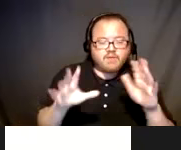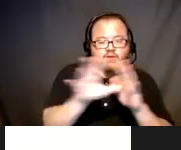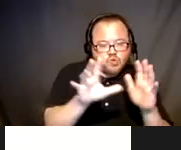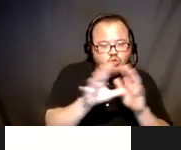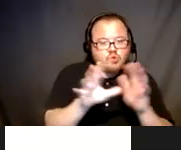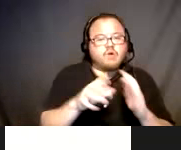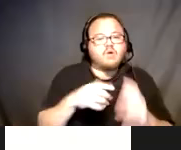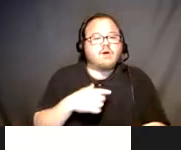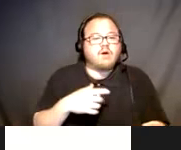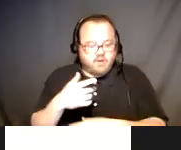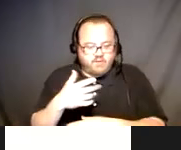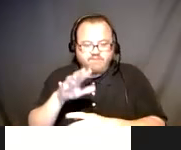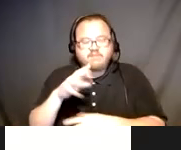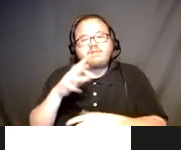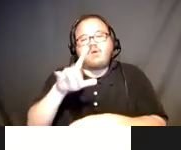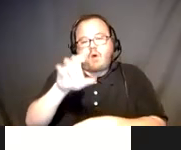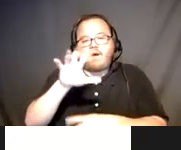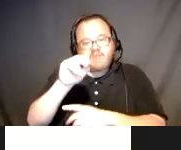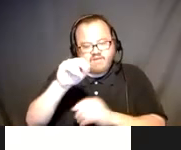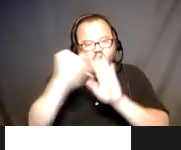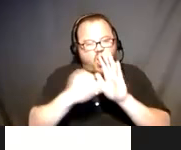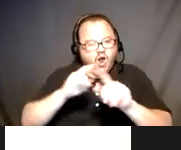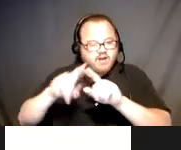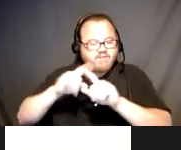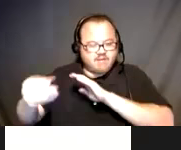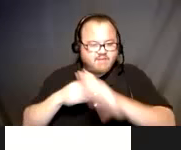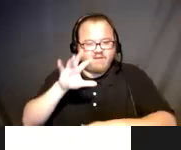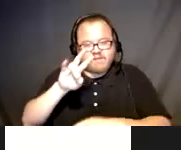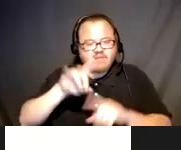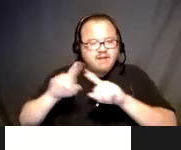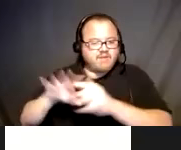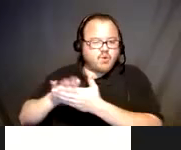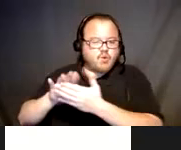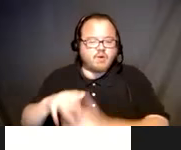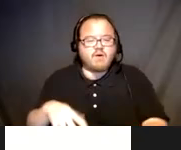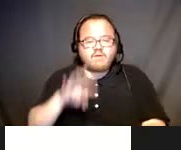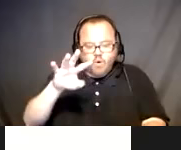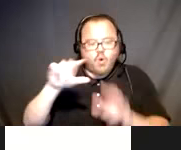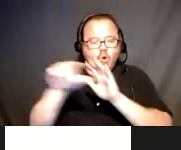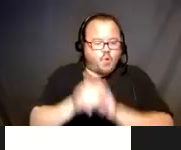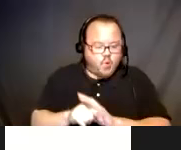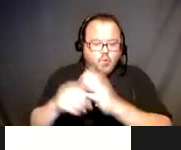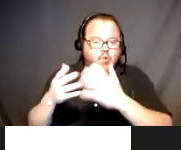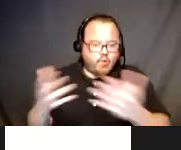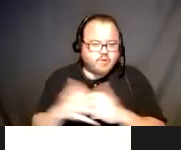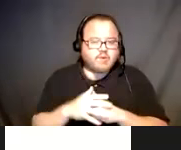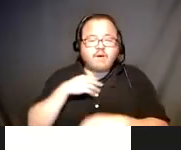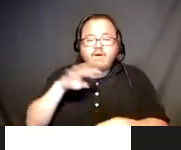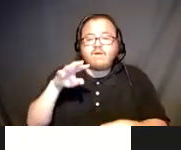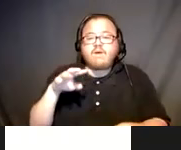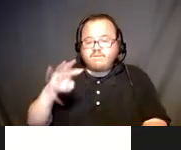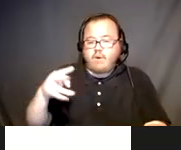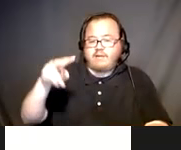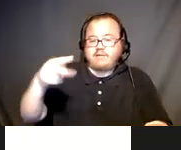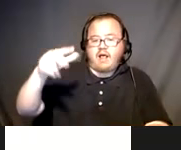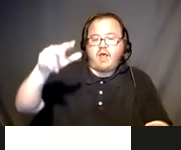from 57 different schools, and we had 4 different grade spans, and we awarded a first, second, third, and honorable